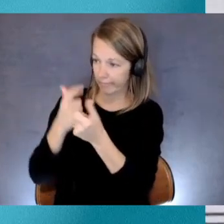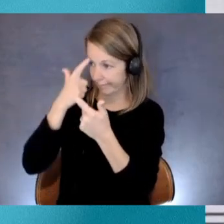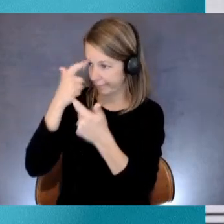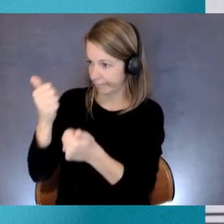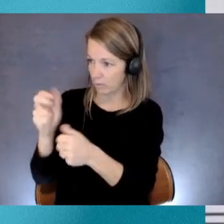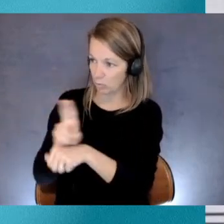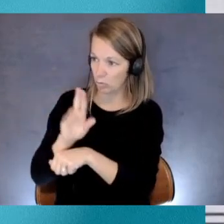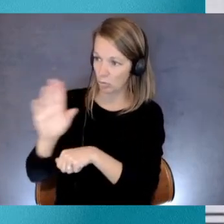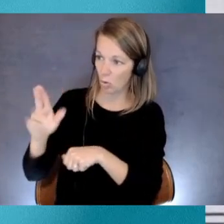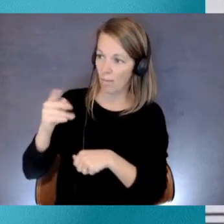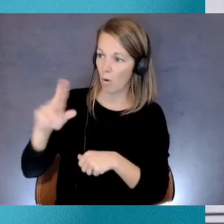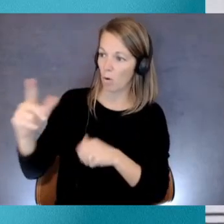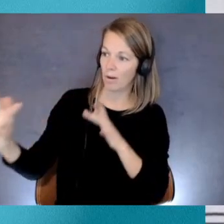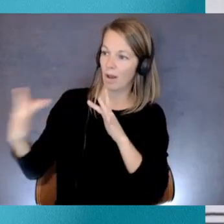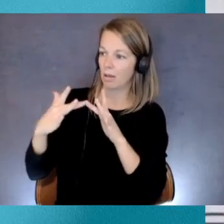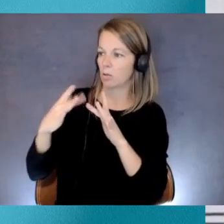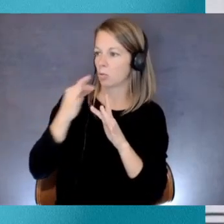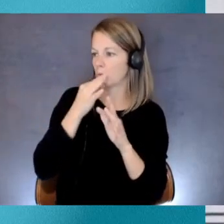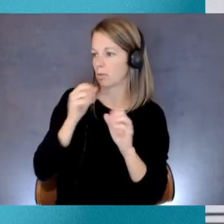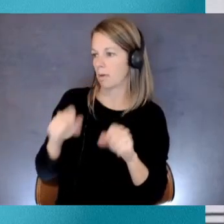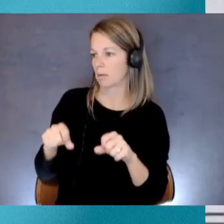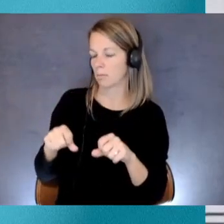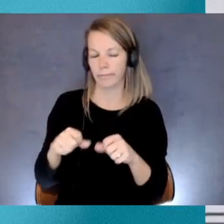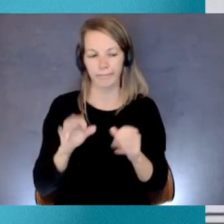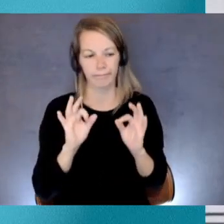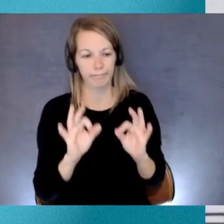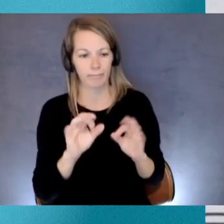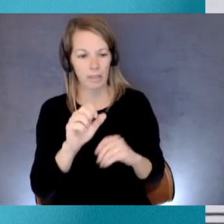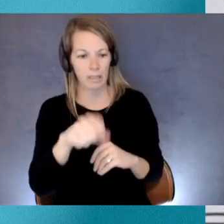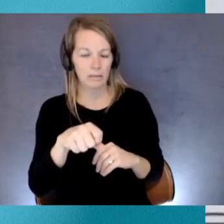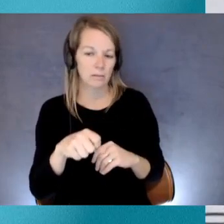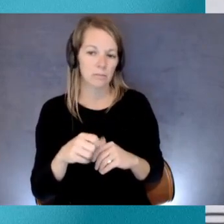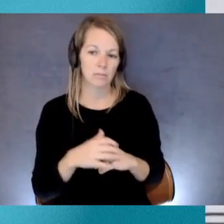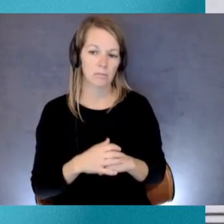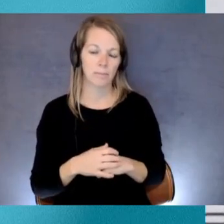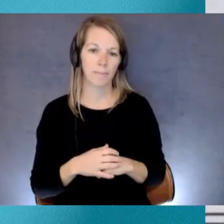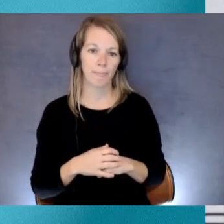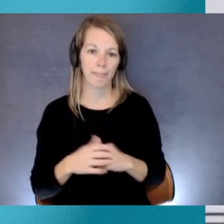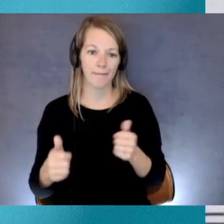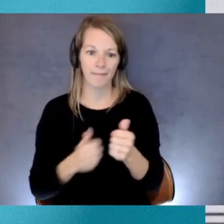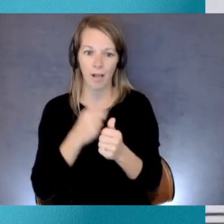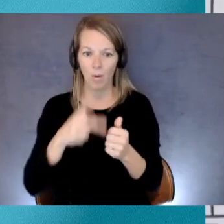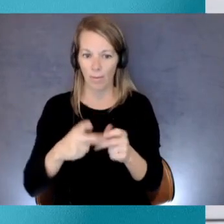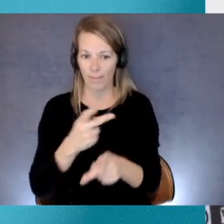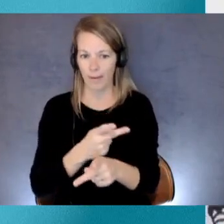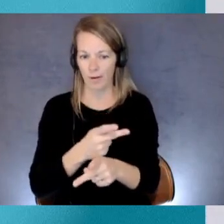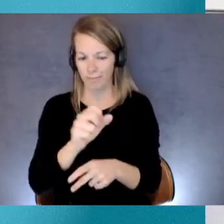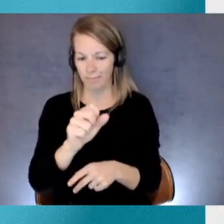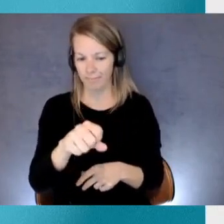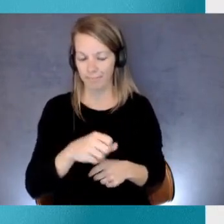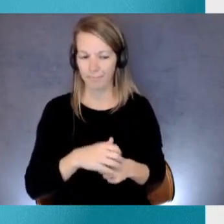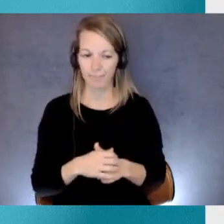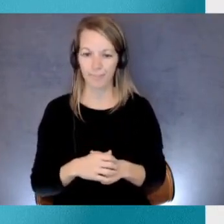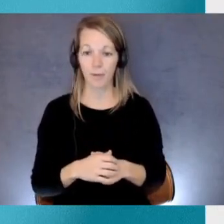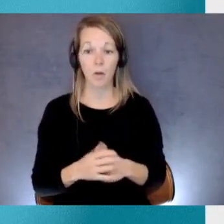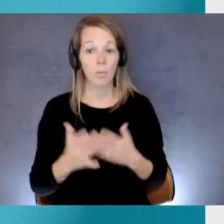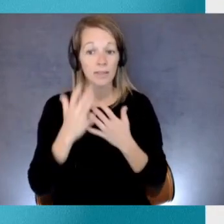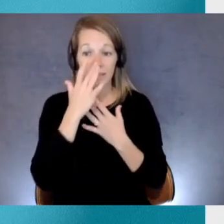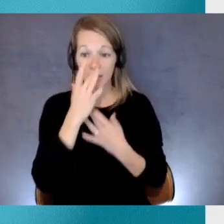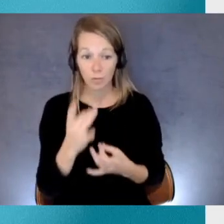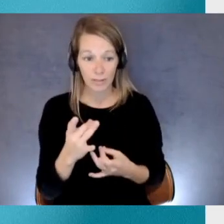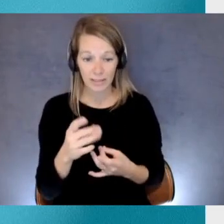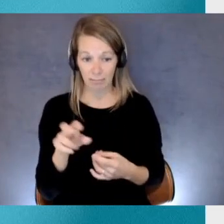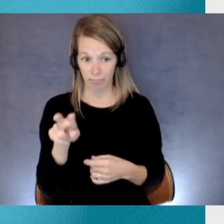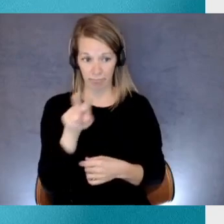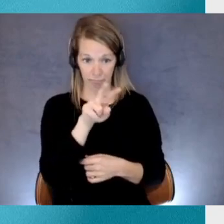your portal to contact us as soon as possible. Excellent. So yeah, even gesturing towards follow-up care. Excellent. So what's interesting is, as I looked at